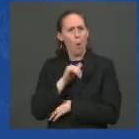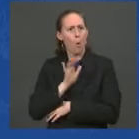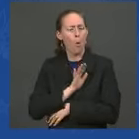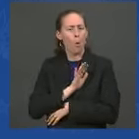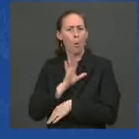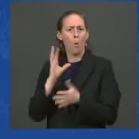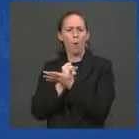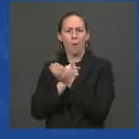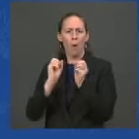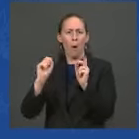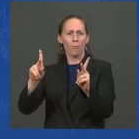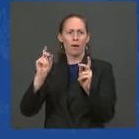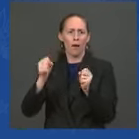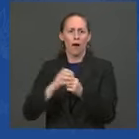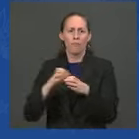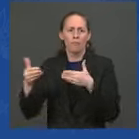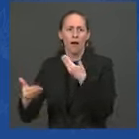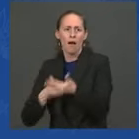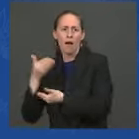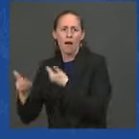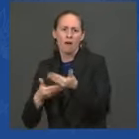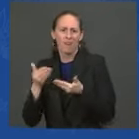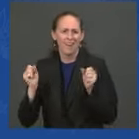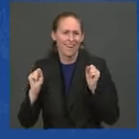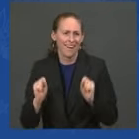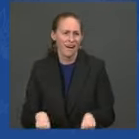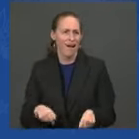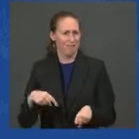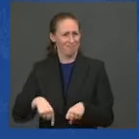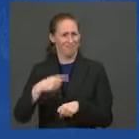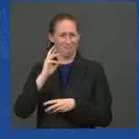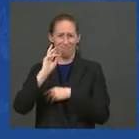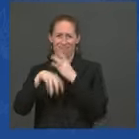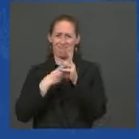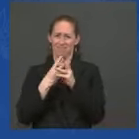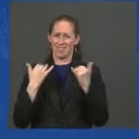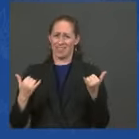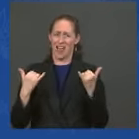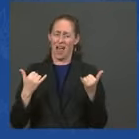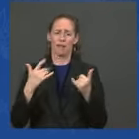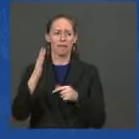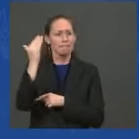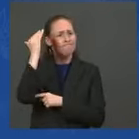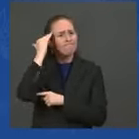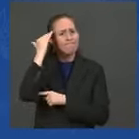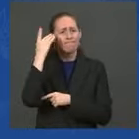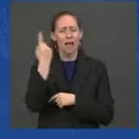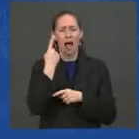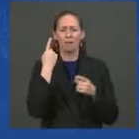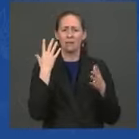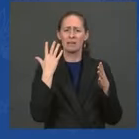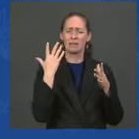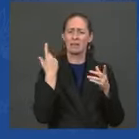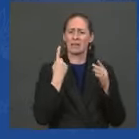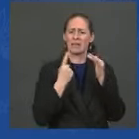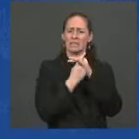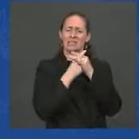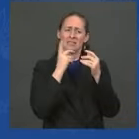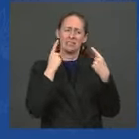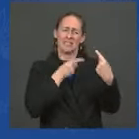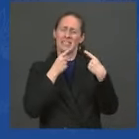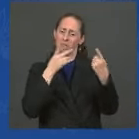We're the only country in the world that has consistently turned difficulty into opportunity. We have a chance to not